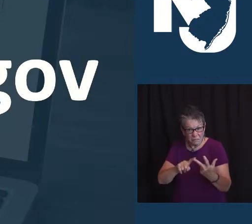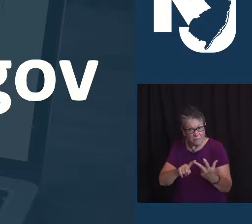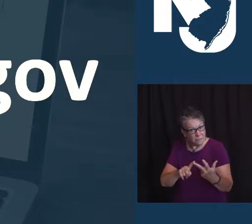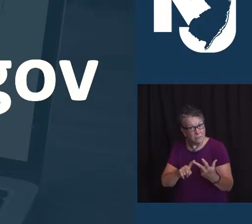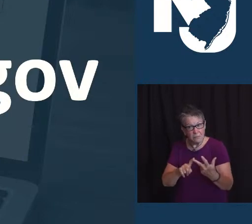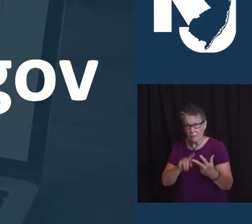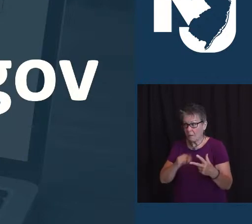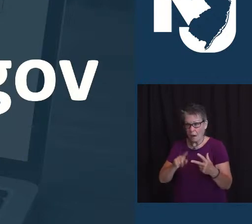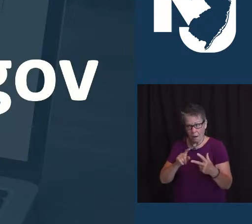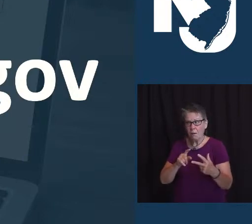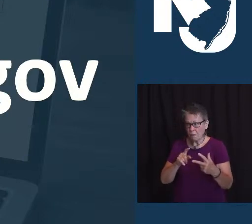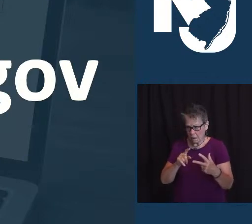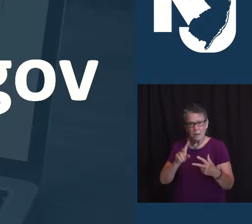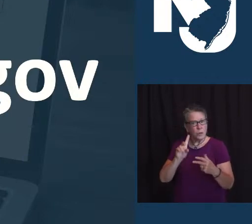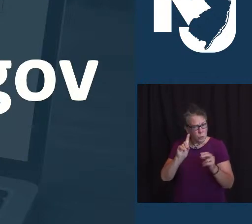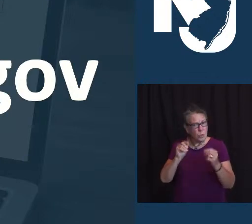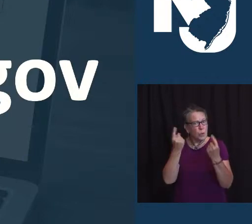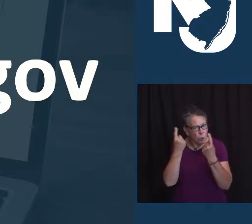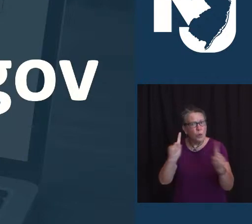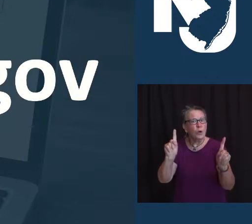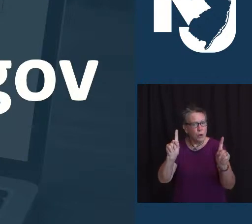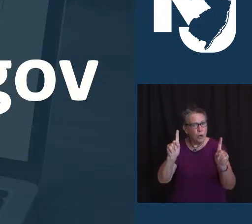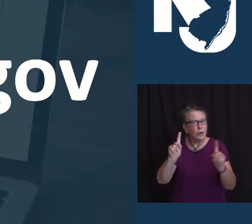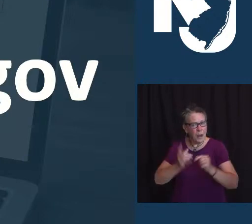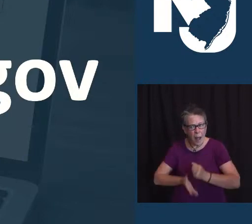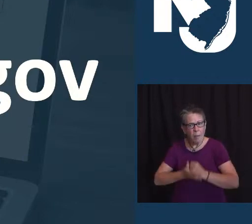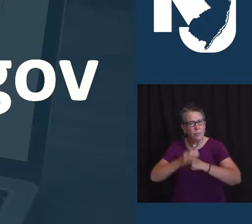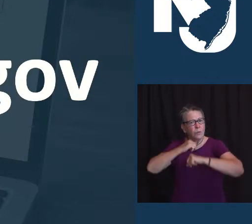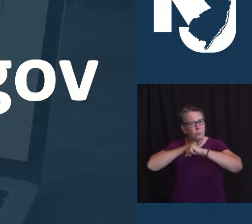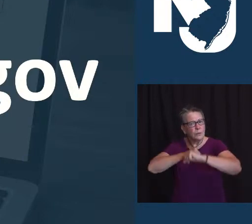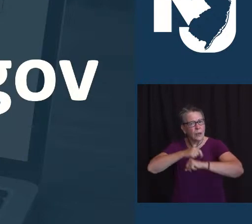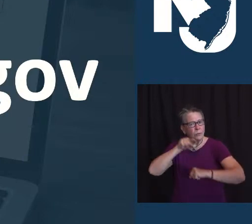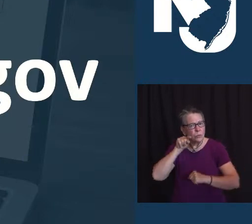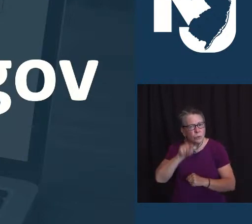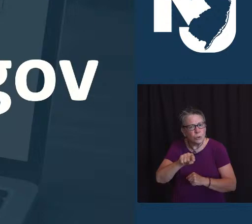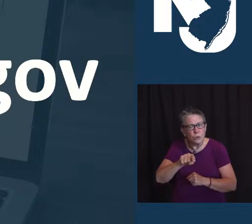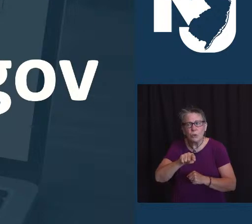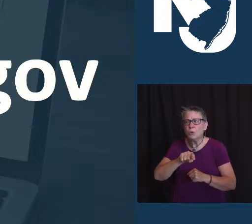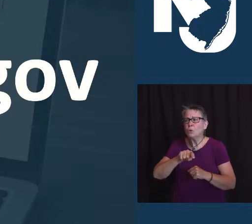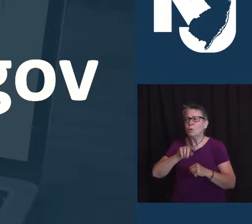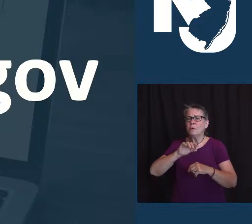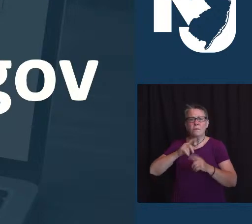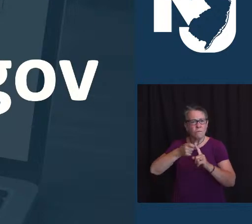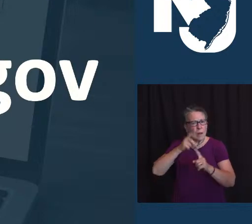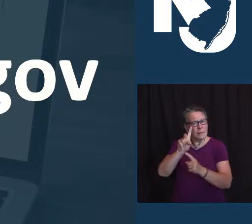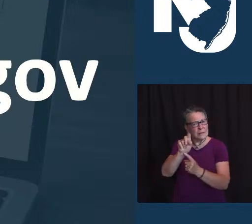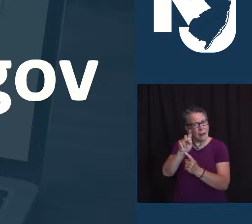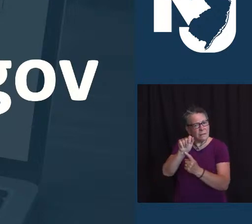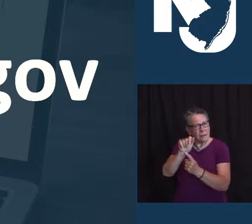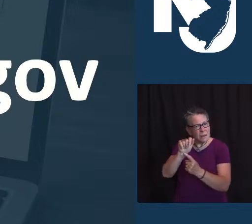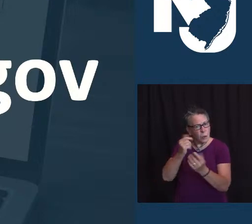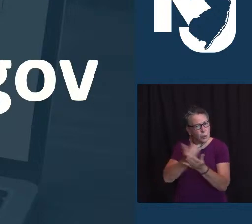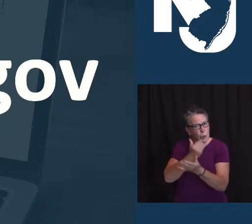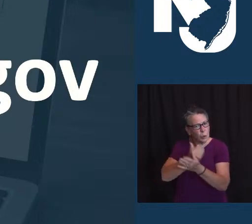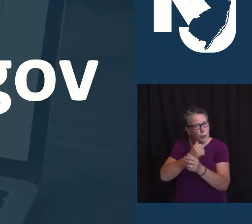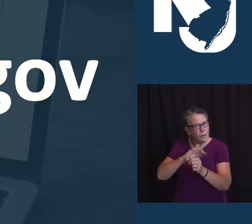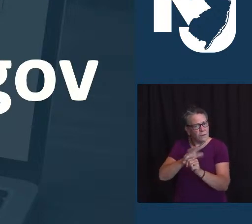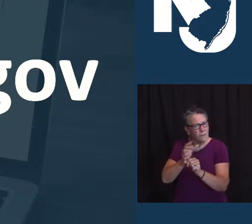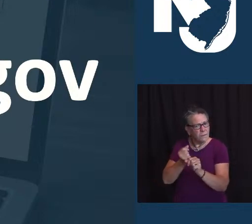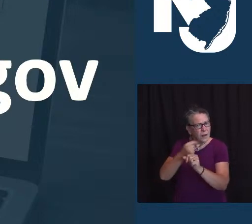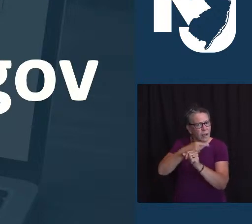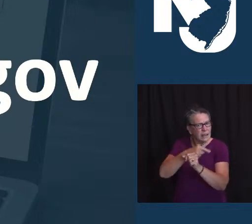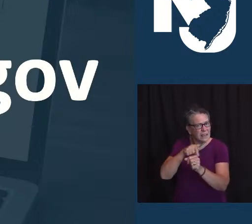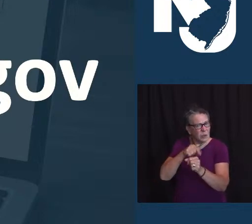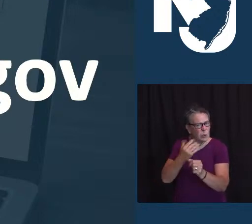variants, especially in protecting folks from an illness that would require hospitalization and, please God, from